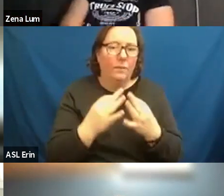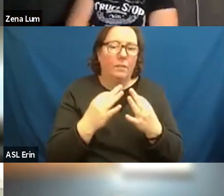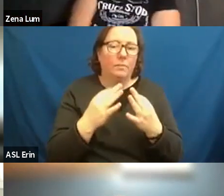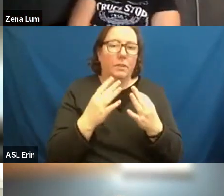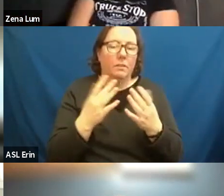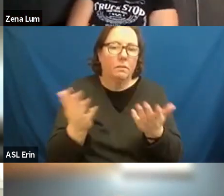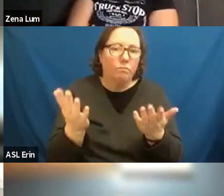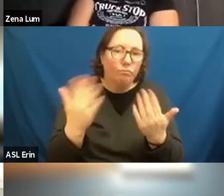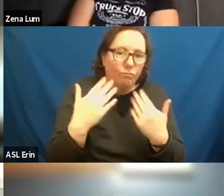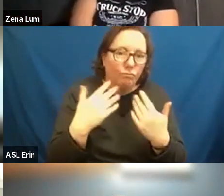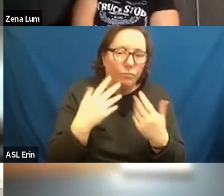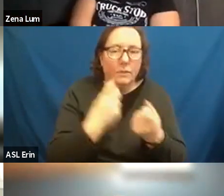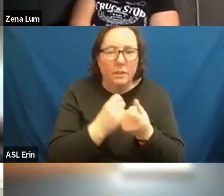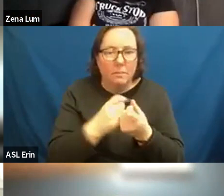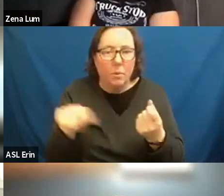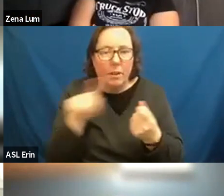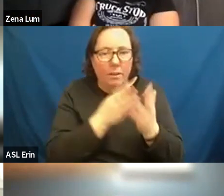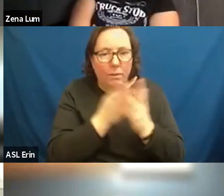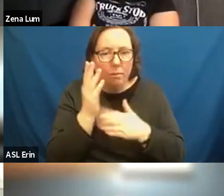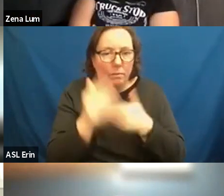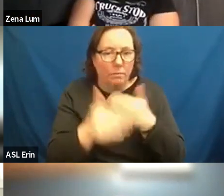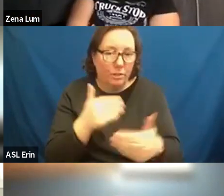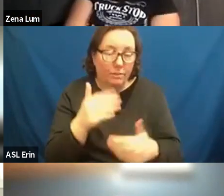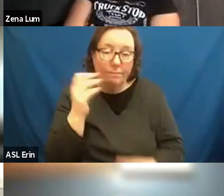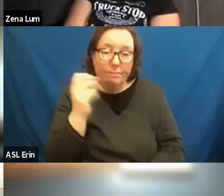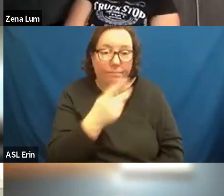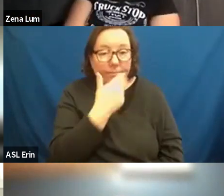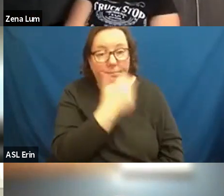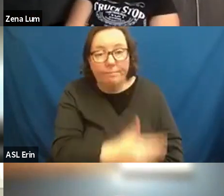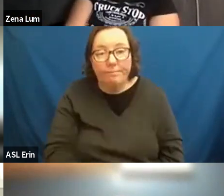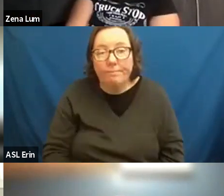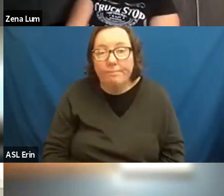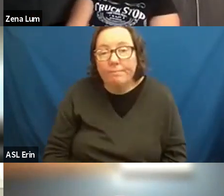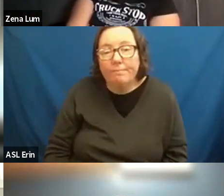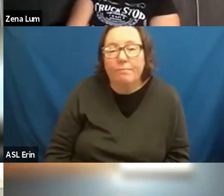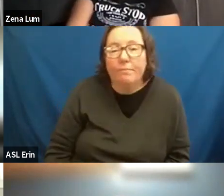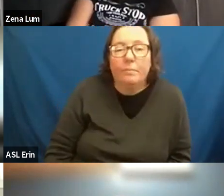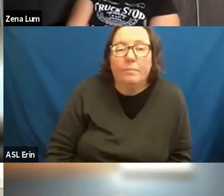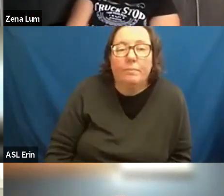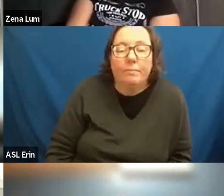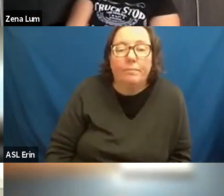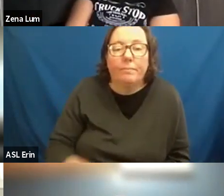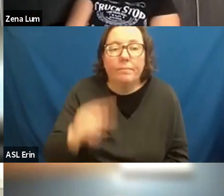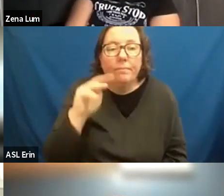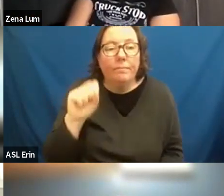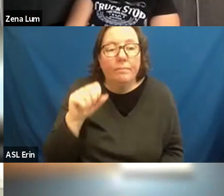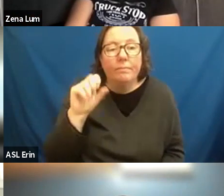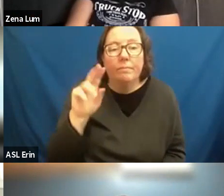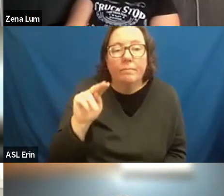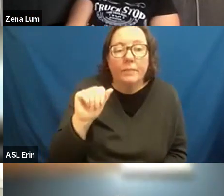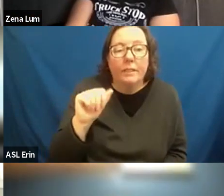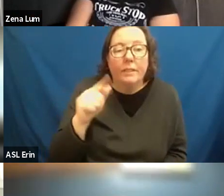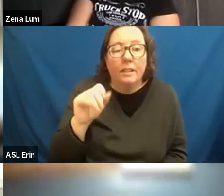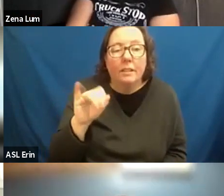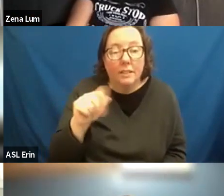as well. Thank you. Thank you. Ms. Nagasawa, did you have a